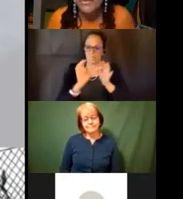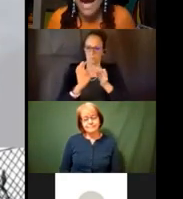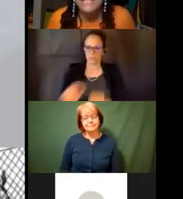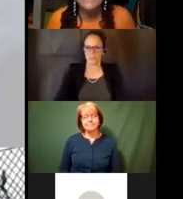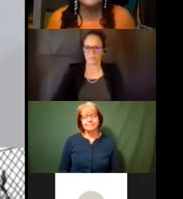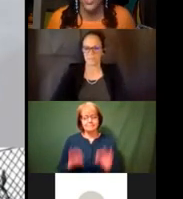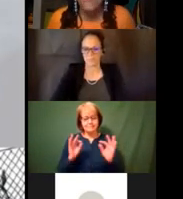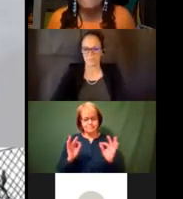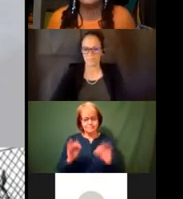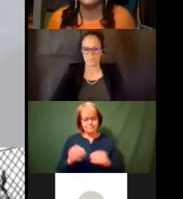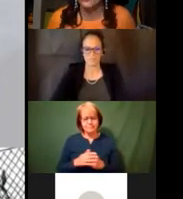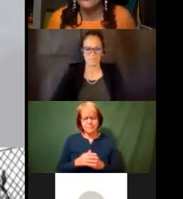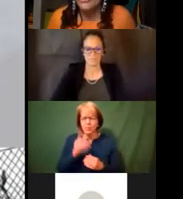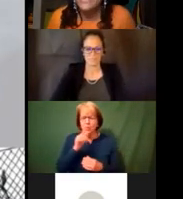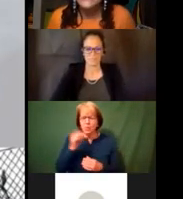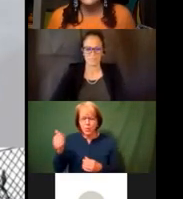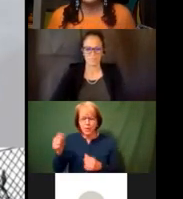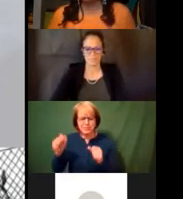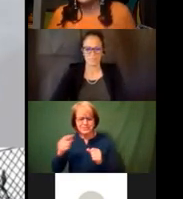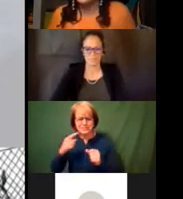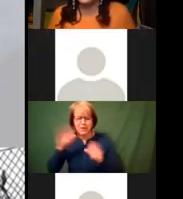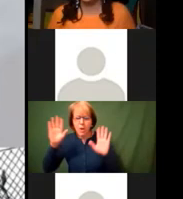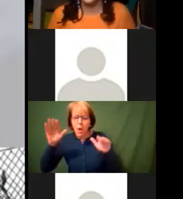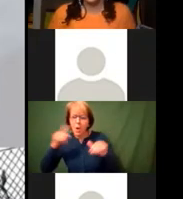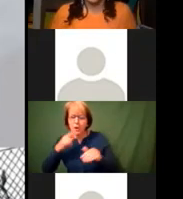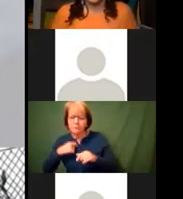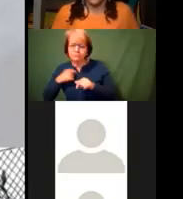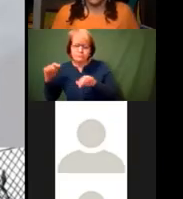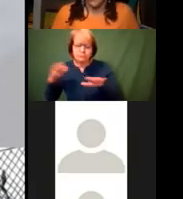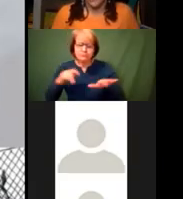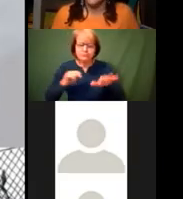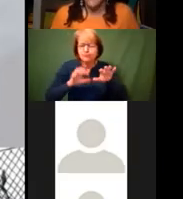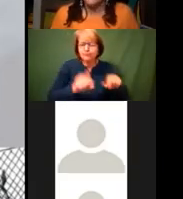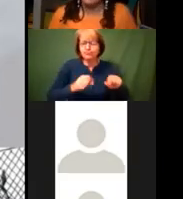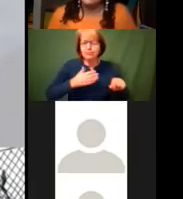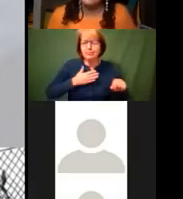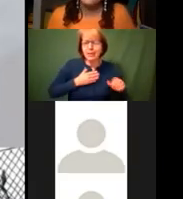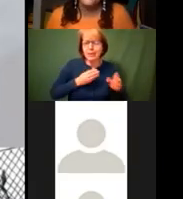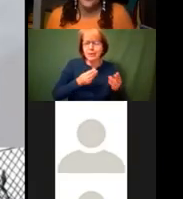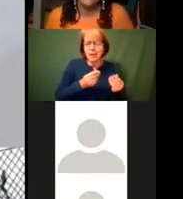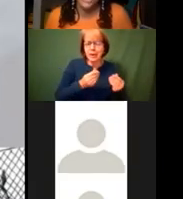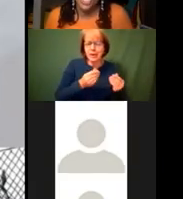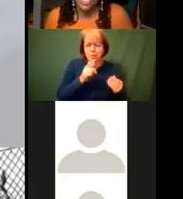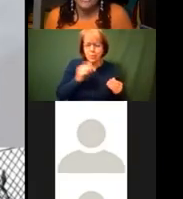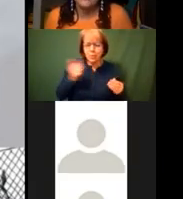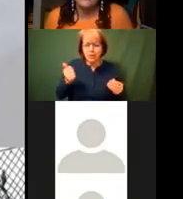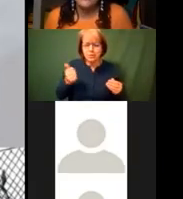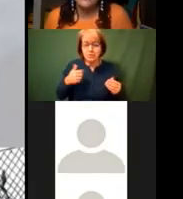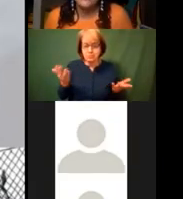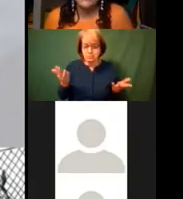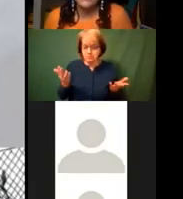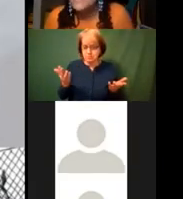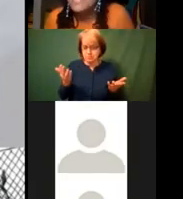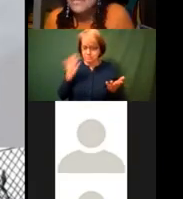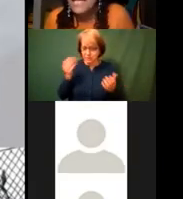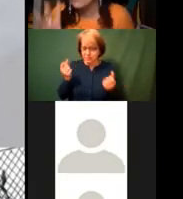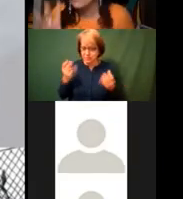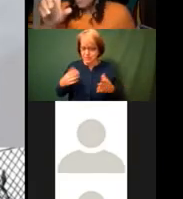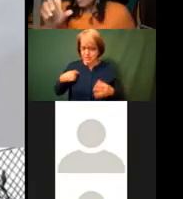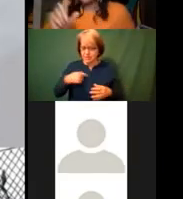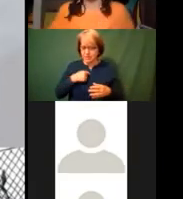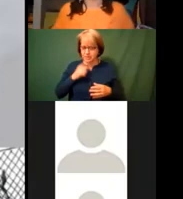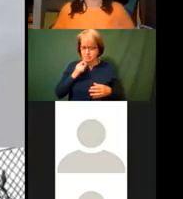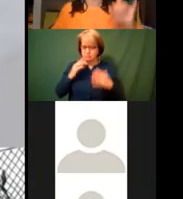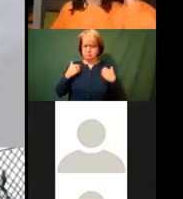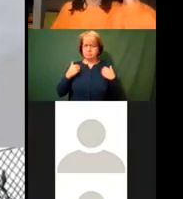country reminds us over and over again in subtle and not so subtle ways that many of us don't belong. Unless we assimilate, we can